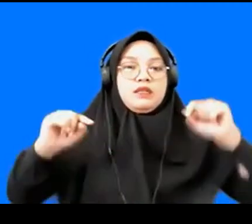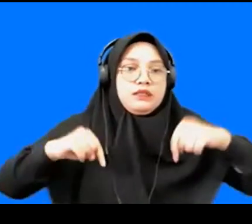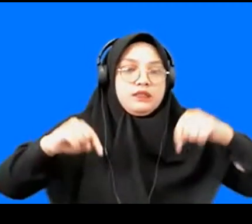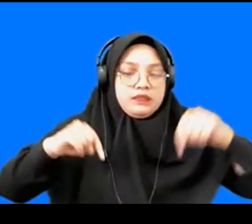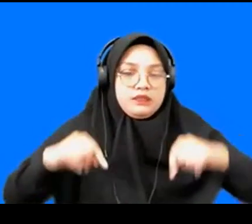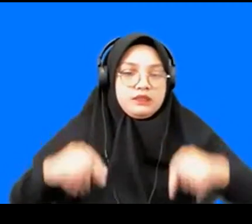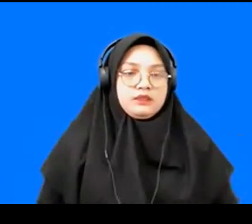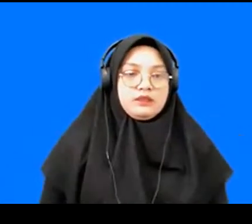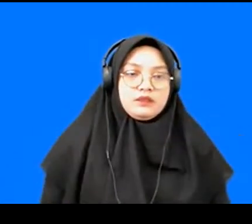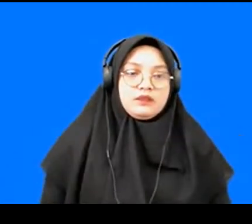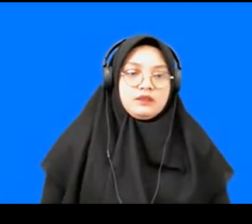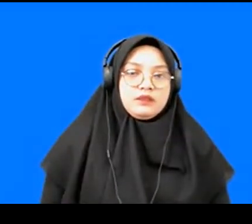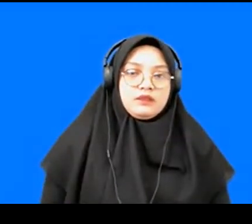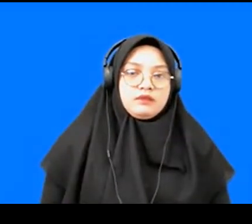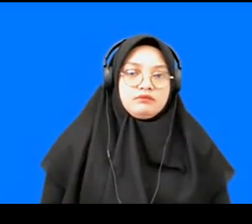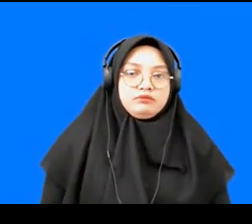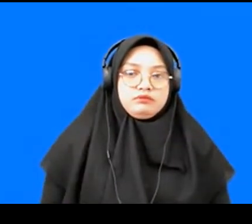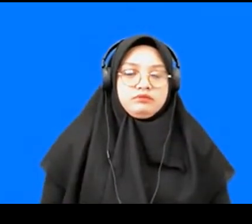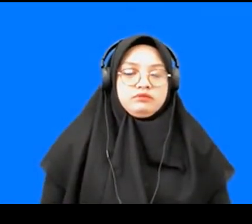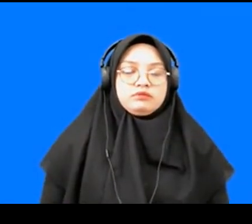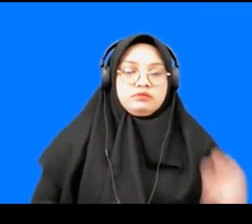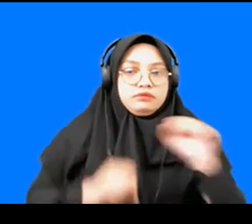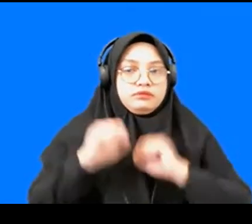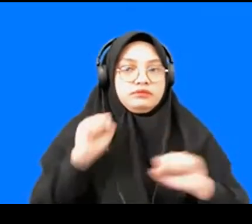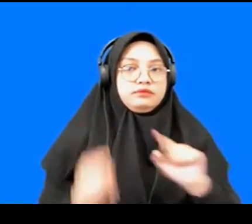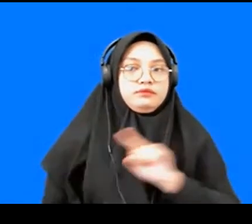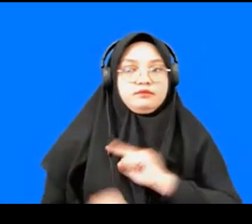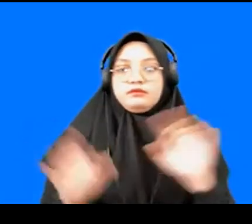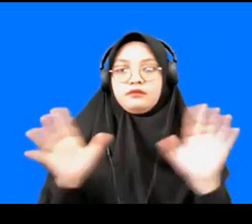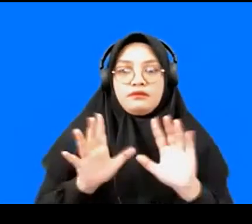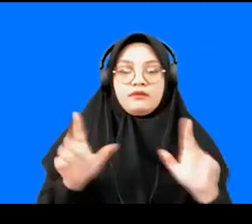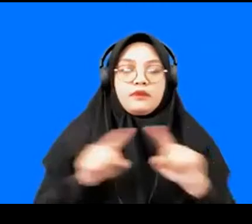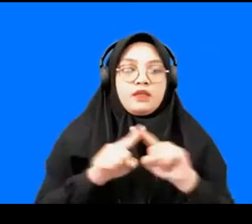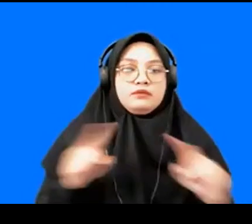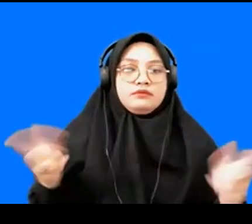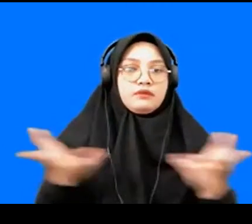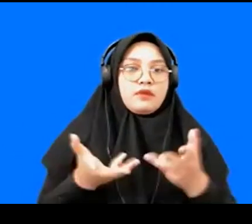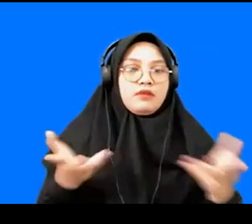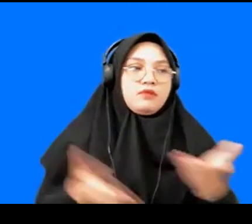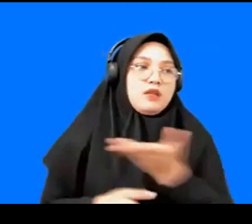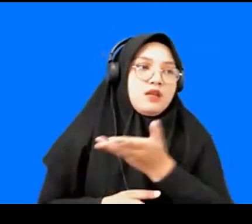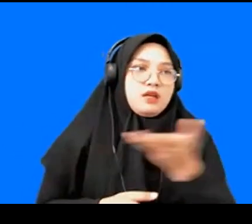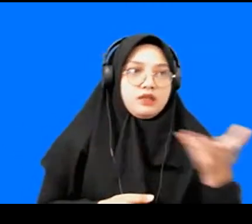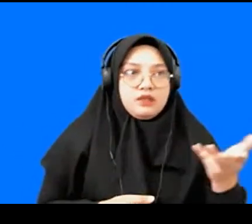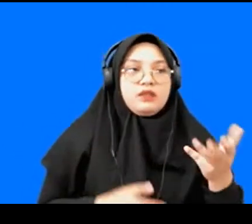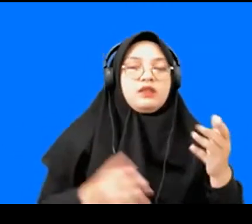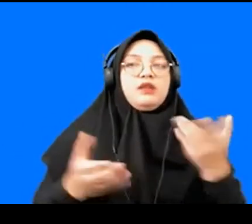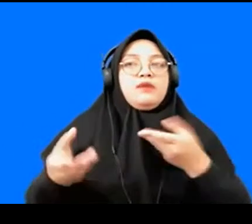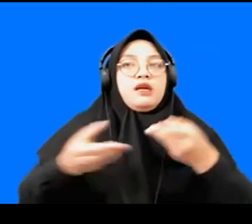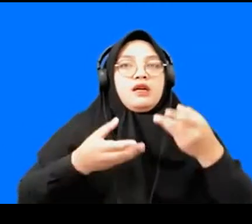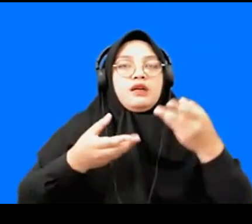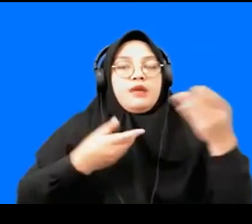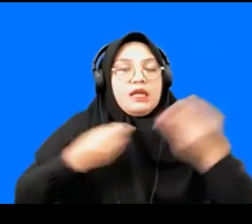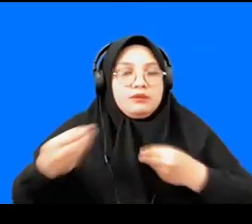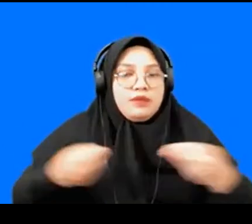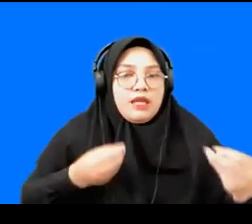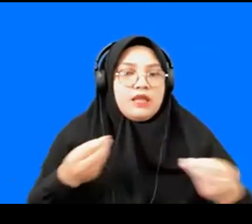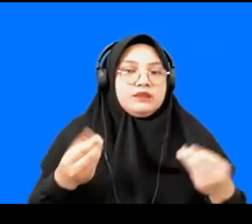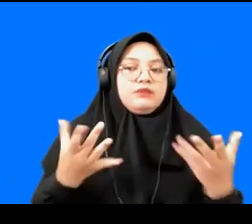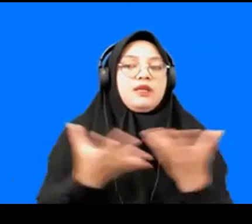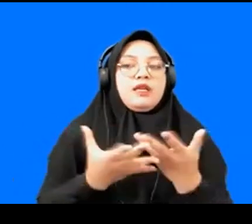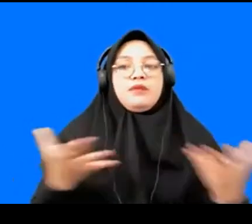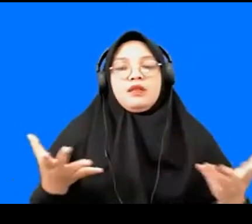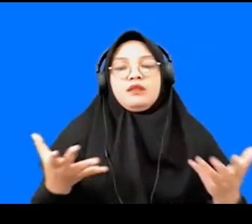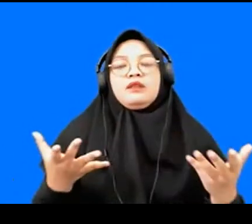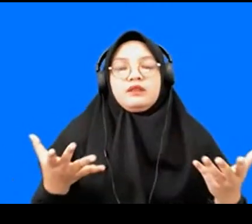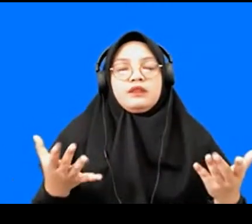you administered it and how where it's been spent and how transparent the level of transparency is, participation